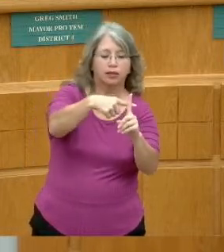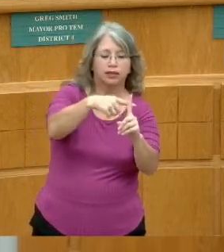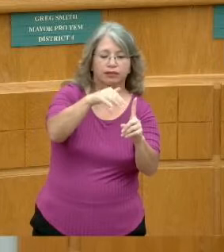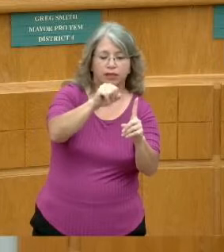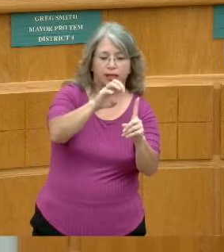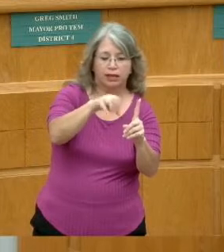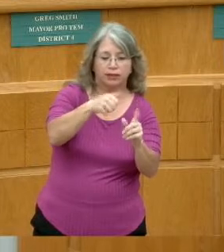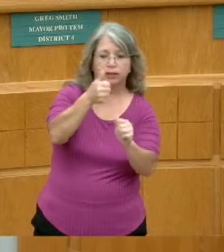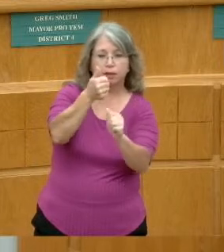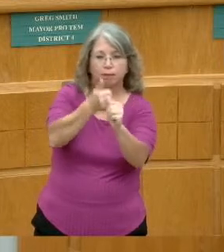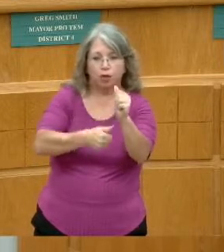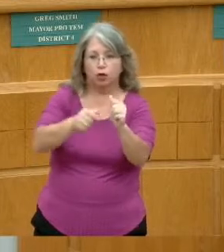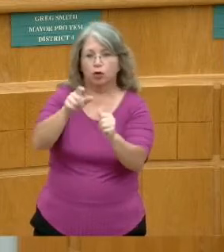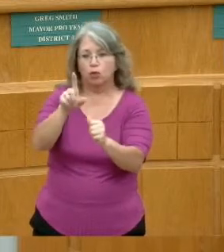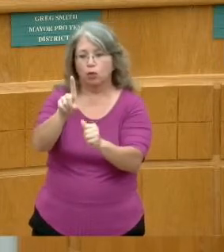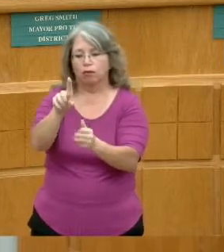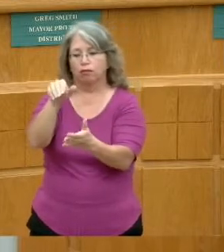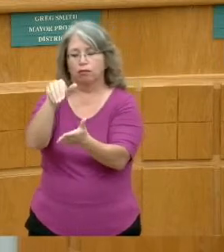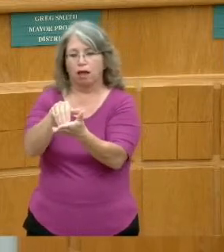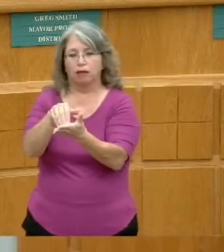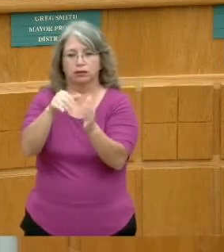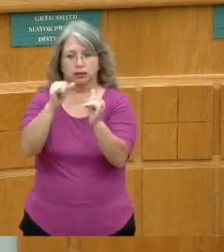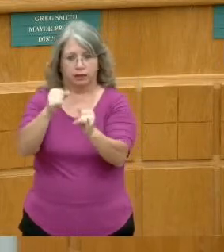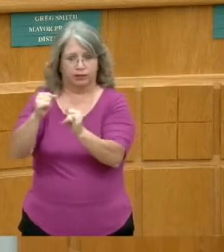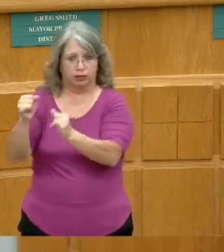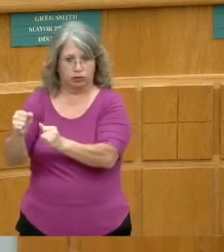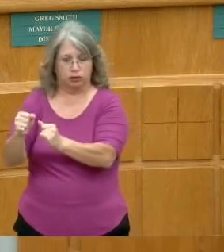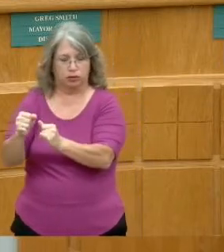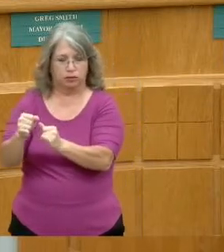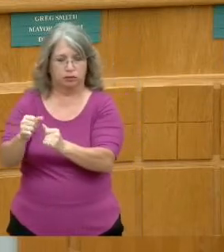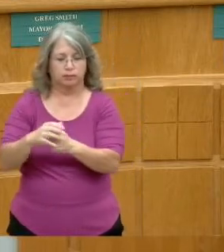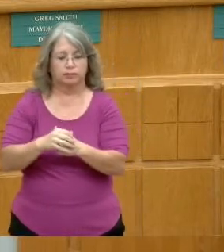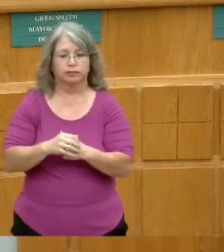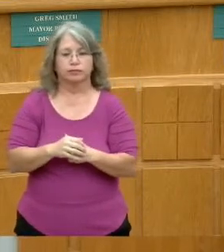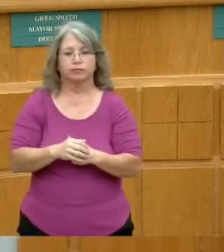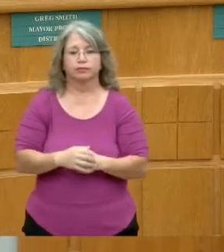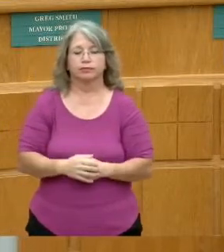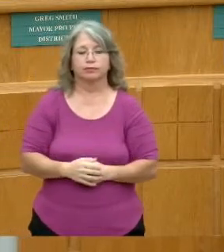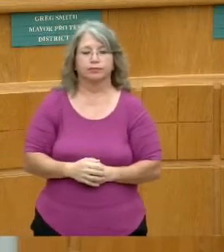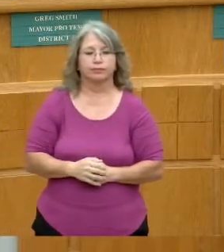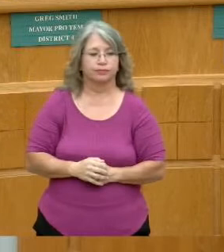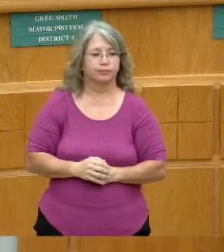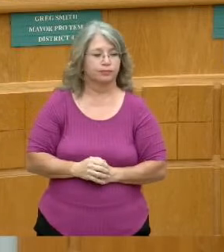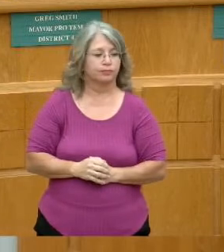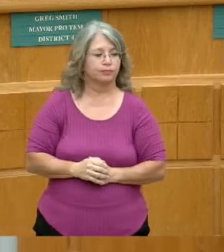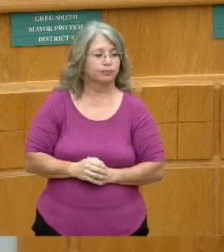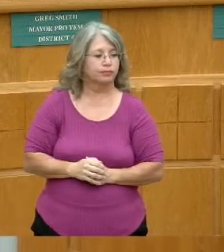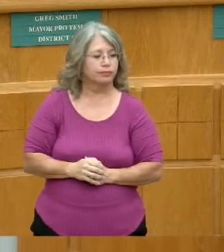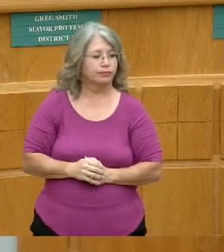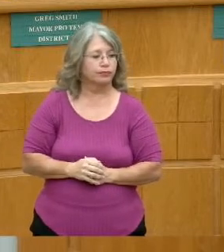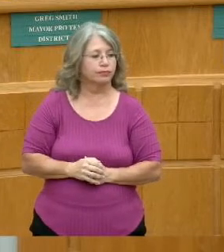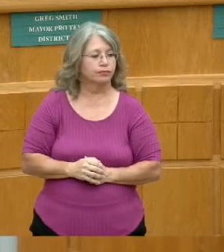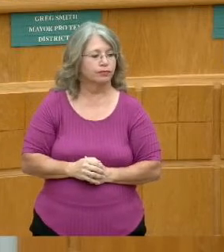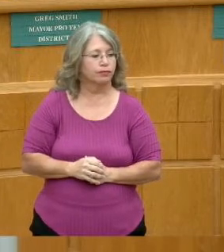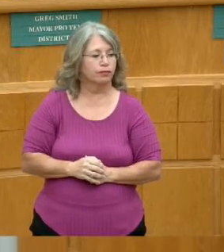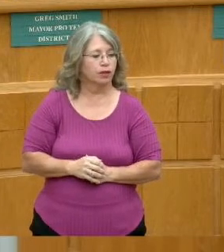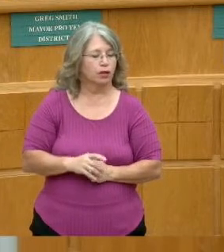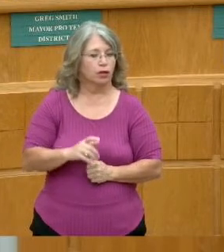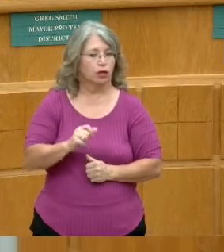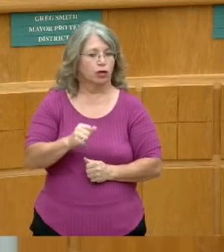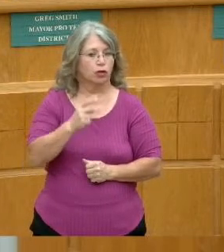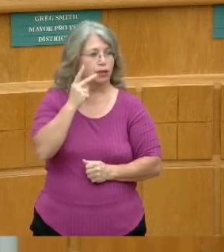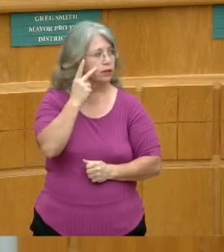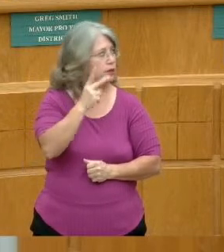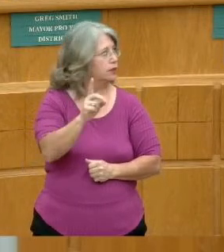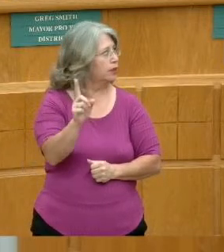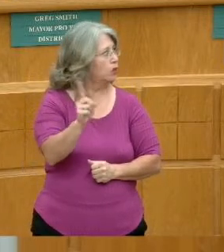more of a one-to-one comparison between the areas. It's not just the total number of cases. And again, you can see the outbreaks